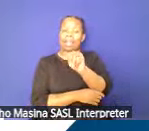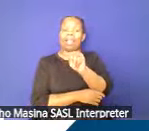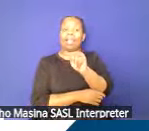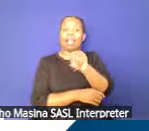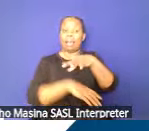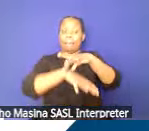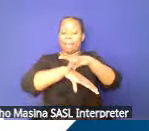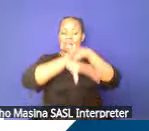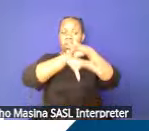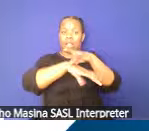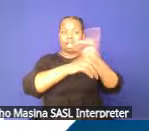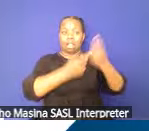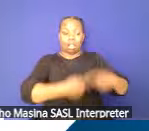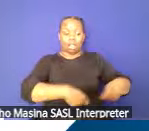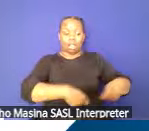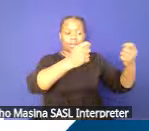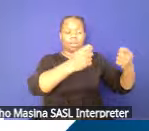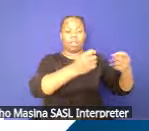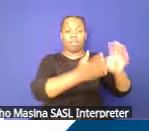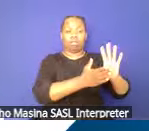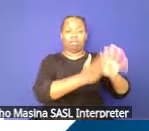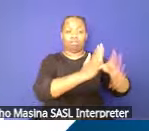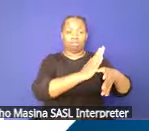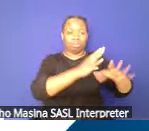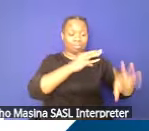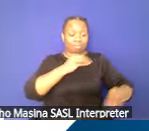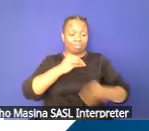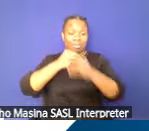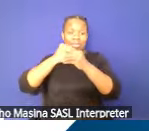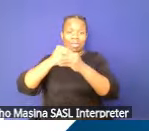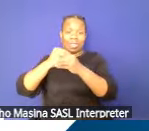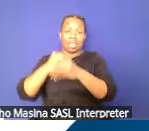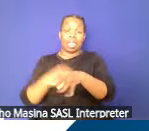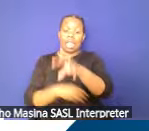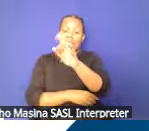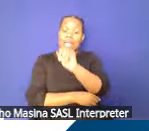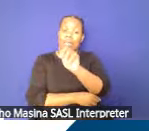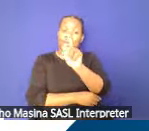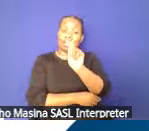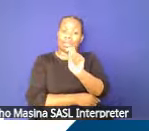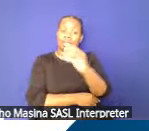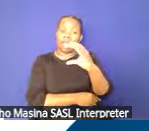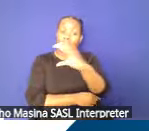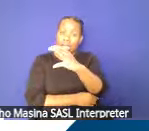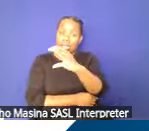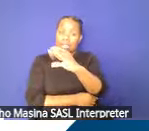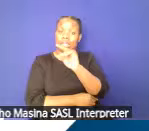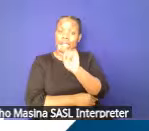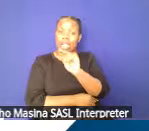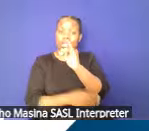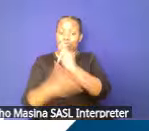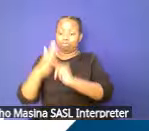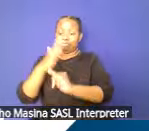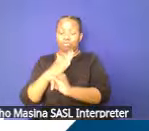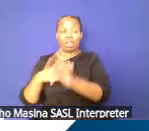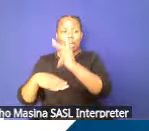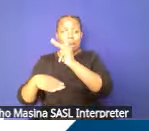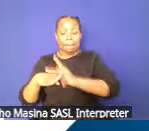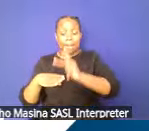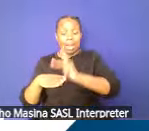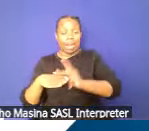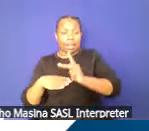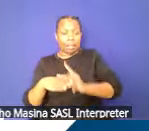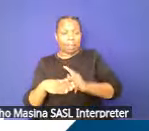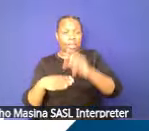for disability, in addition to the medical tax credit, an individual may claim an additional